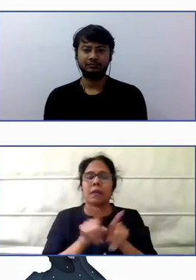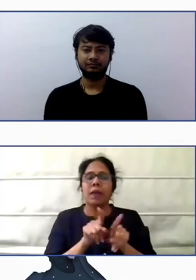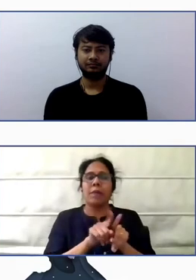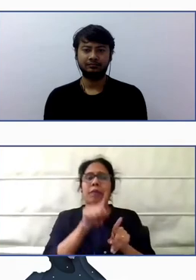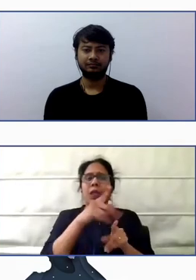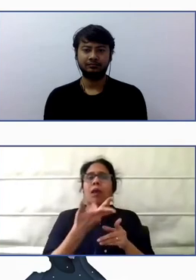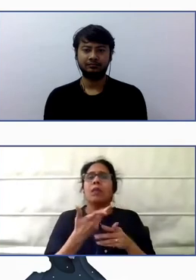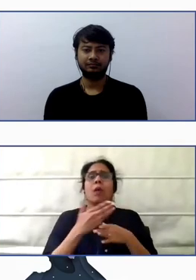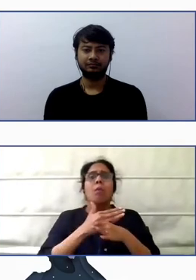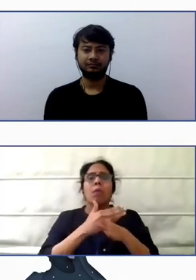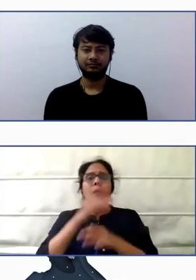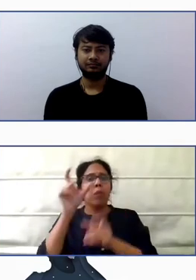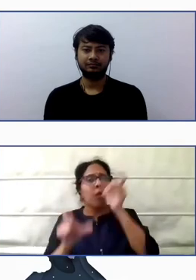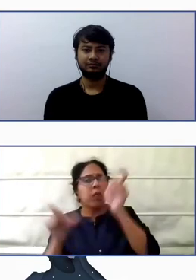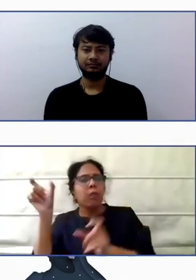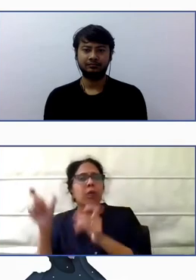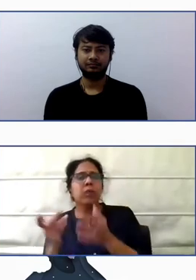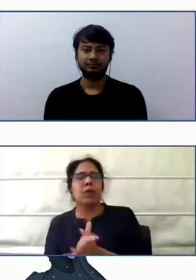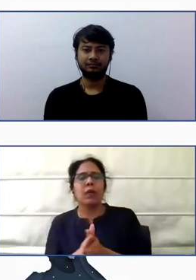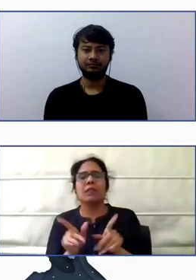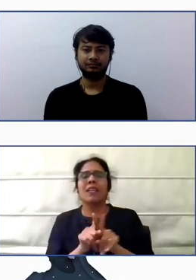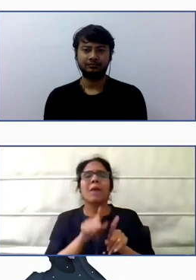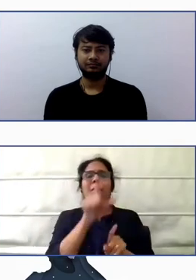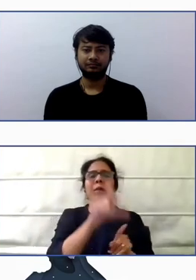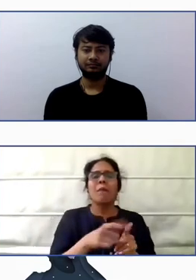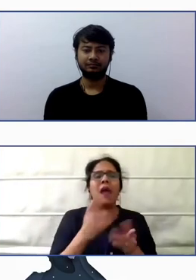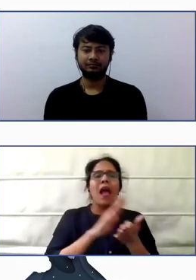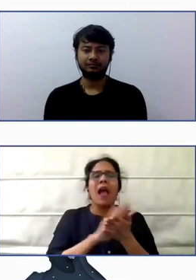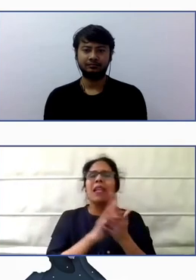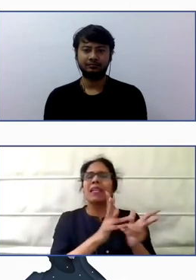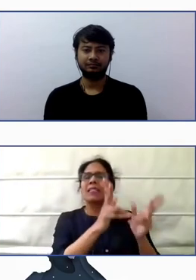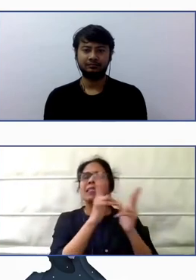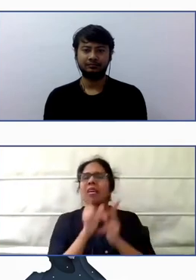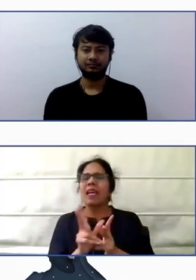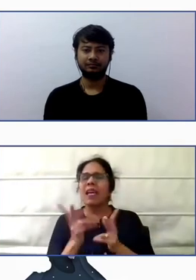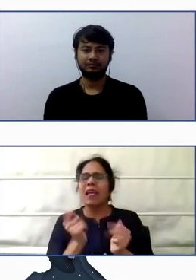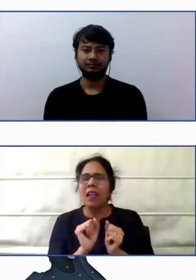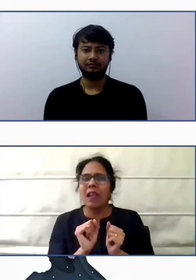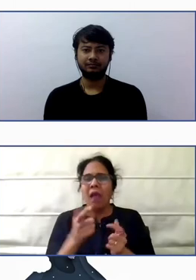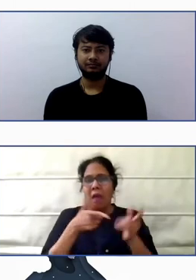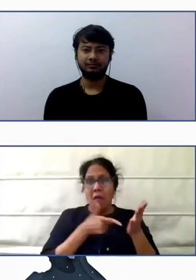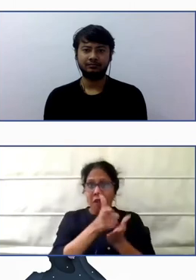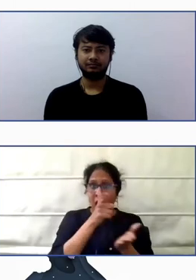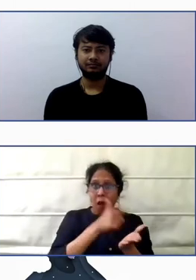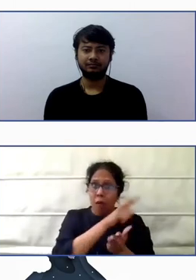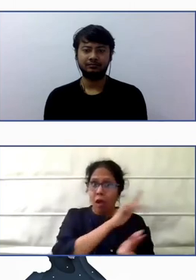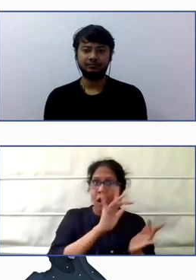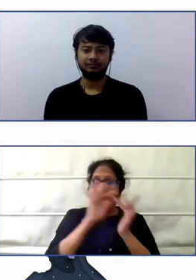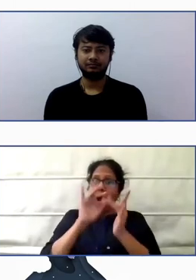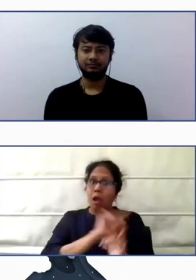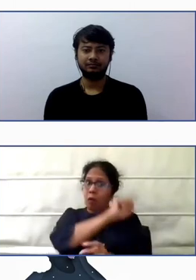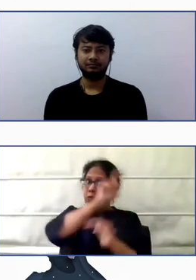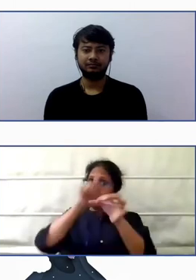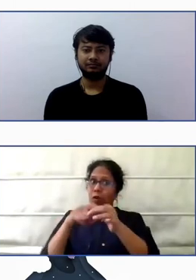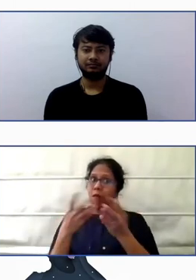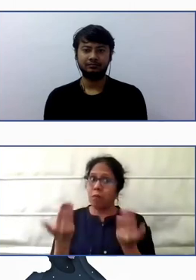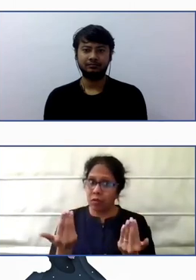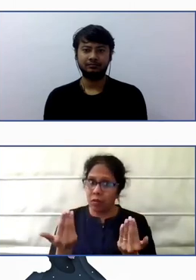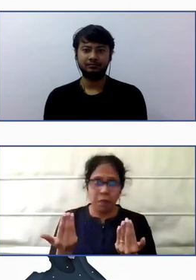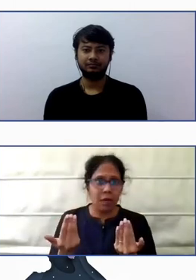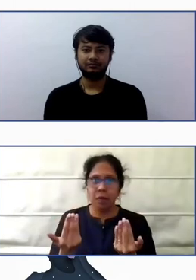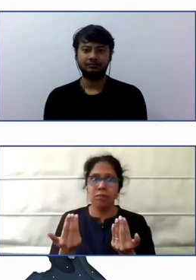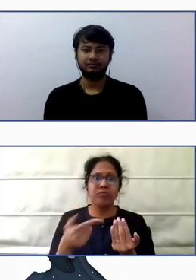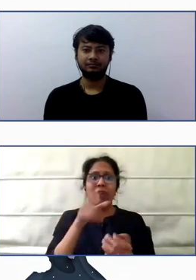partners, farmers can't come and become virtual. There are a lot of 70% of our population is in rural area,